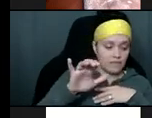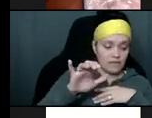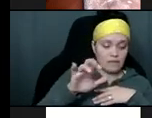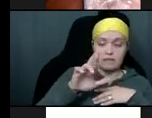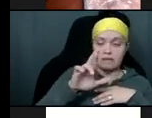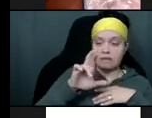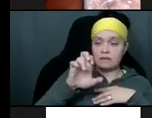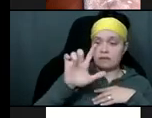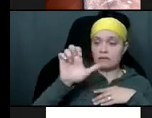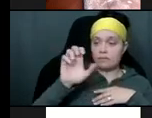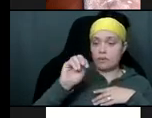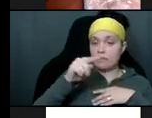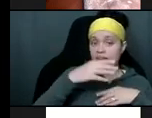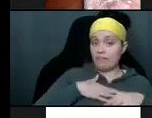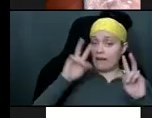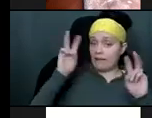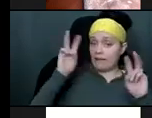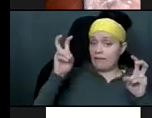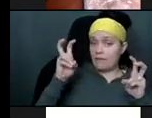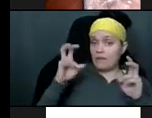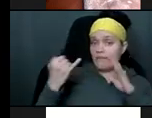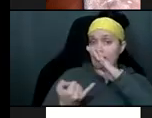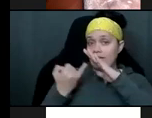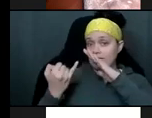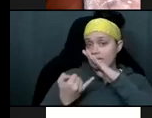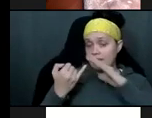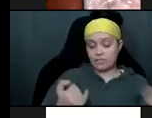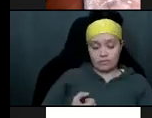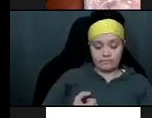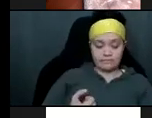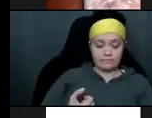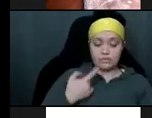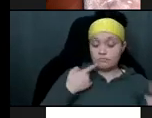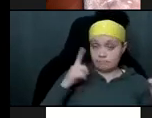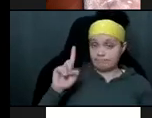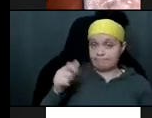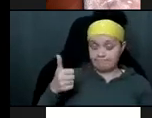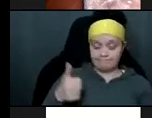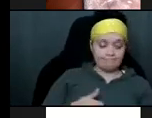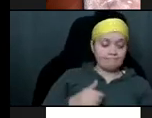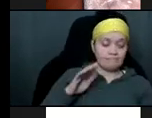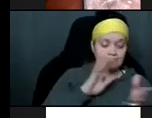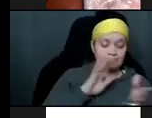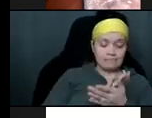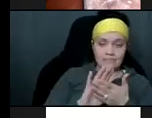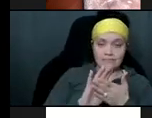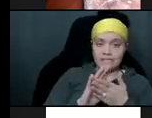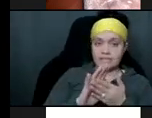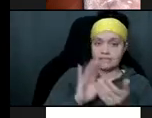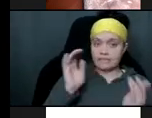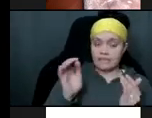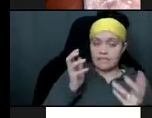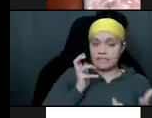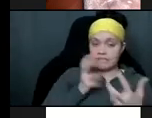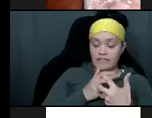realm has my theme of isolation. So that works. That's a nice compliment there to fit.